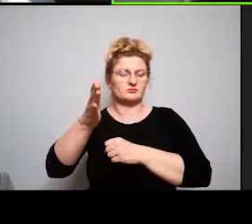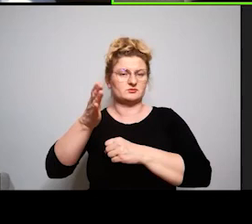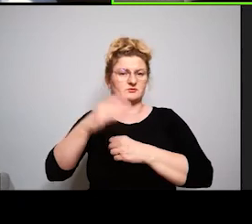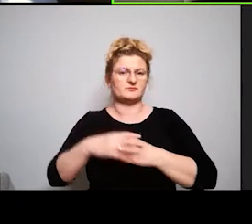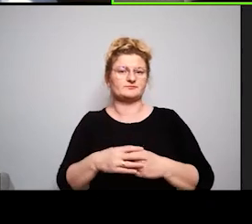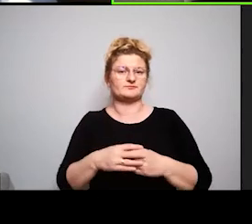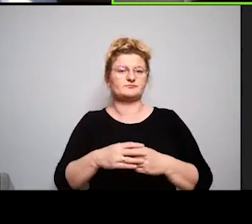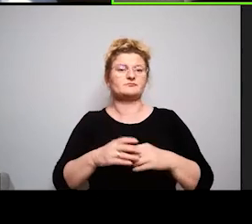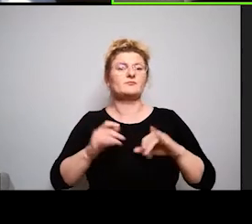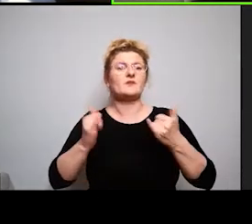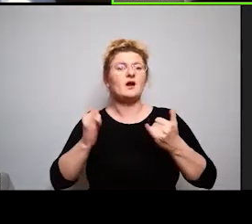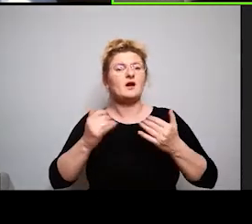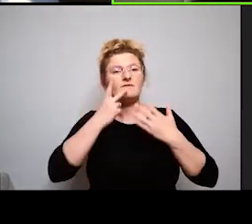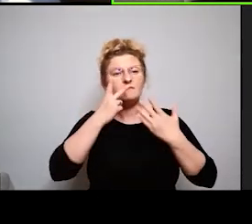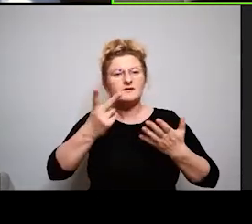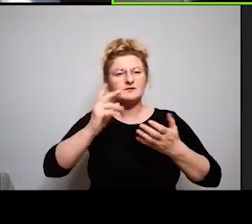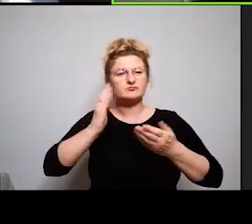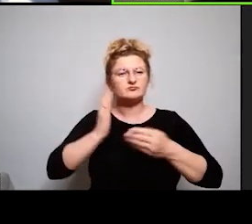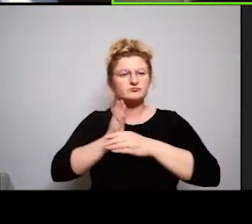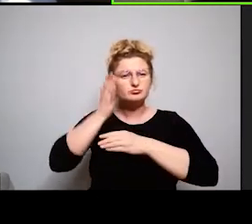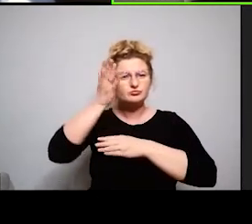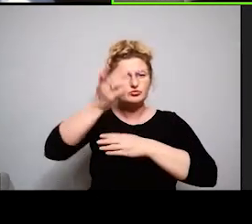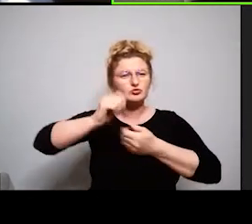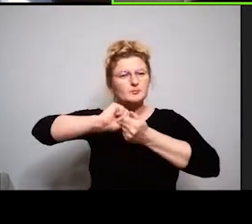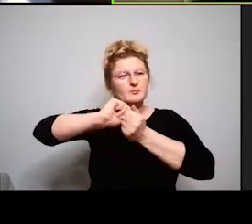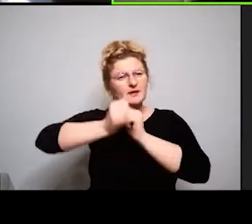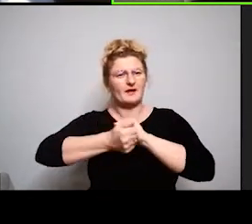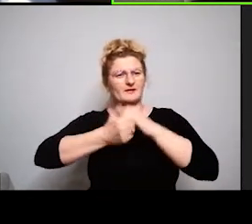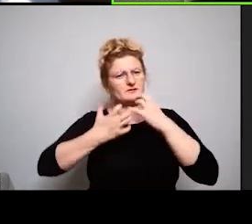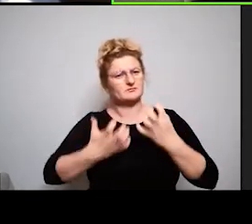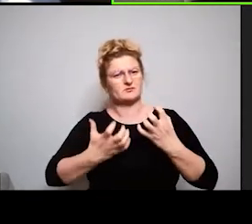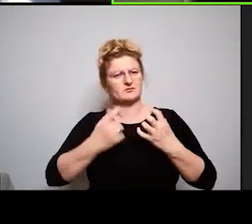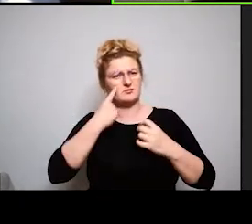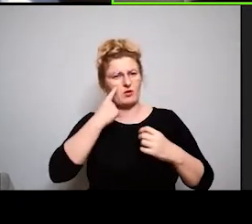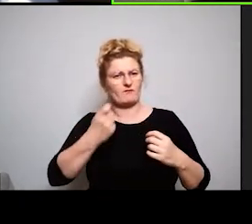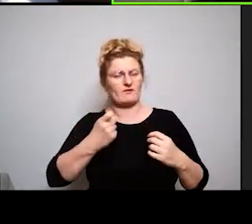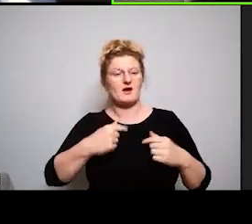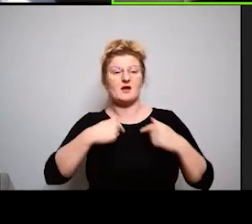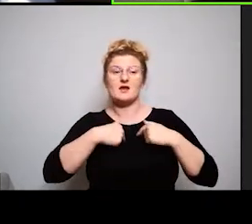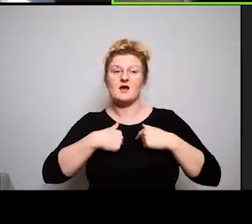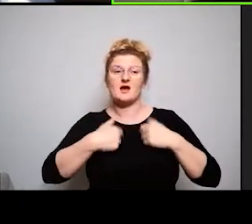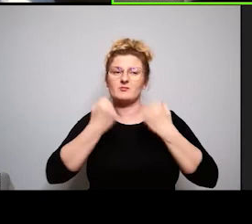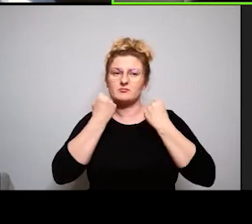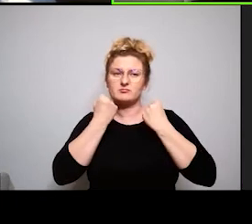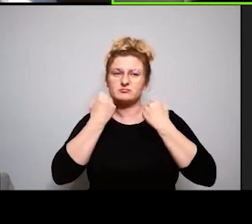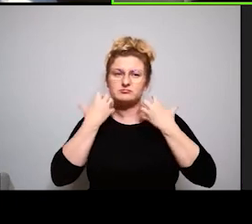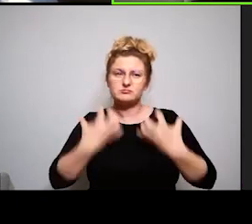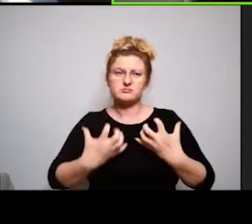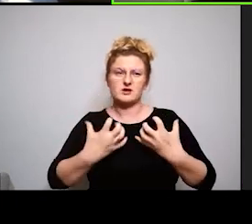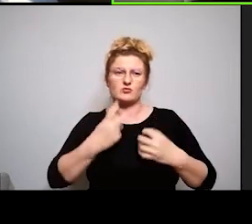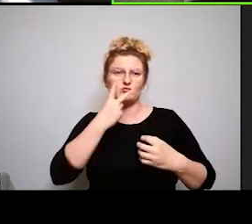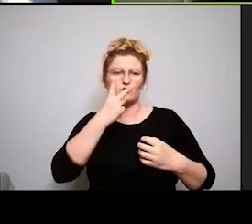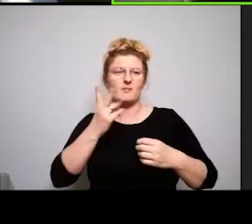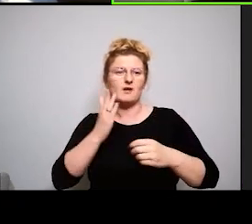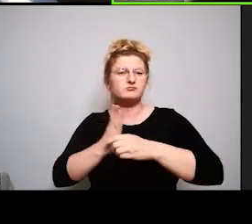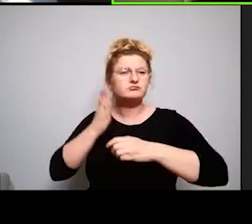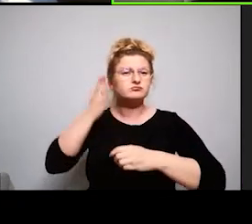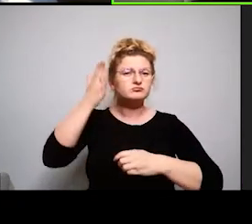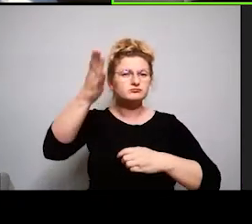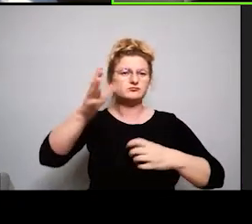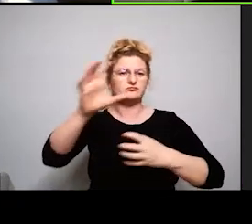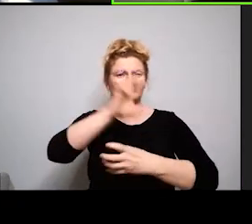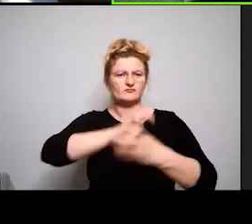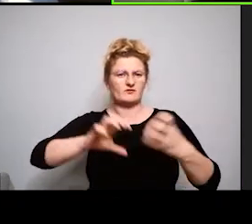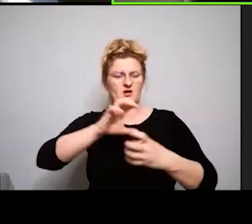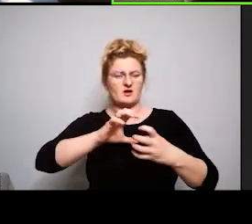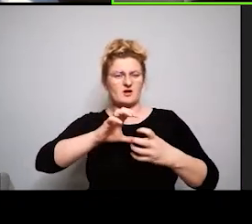Well, I would like to see a world where everyone has the same opportunity and the